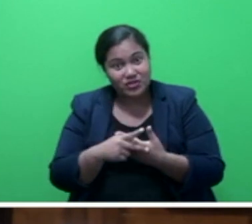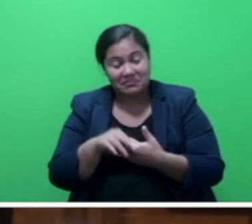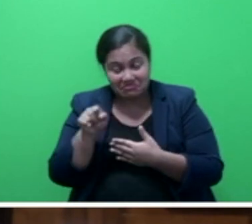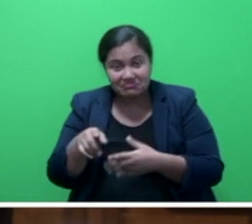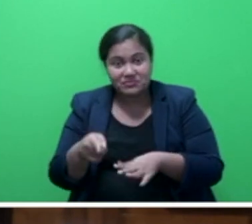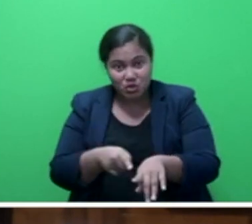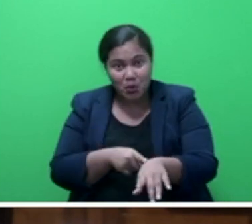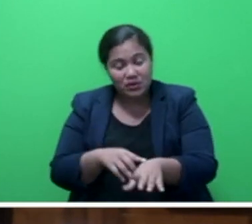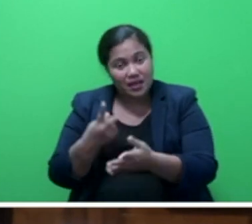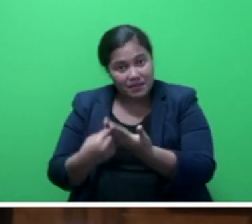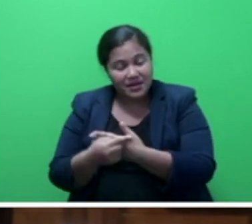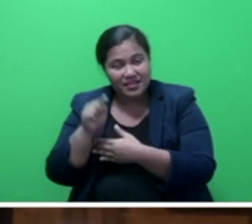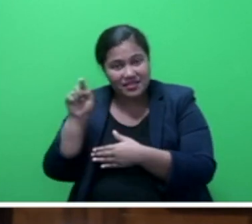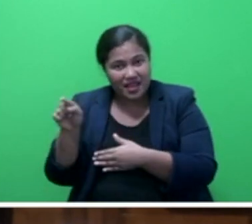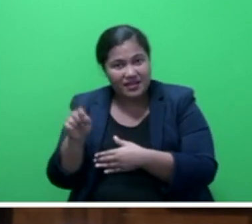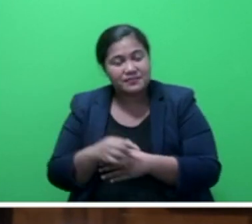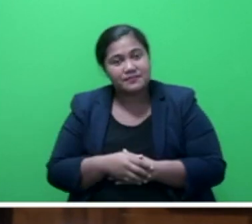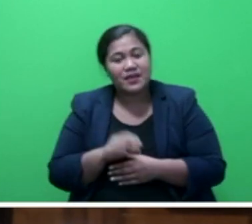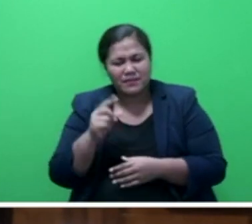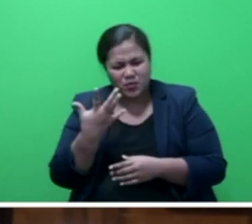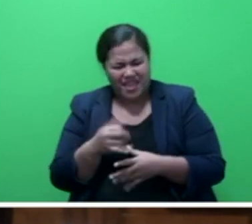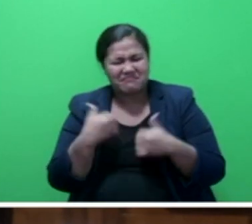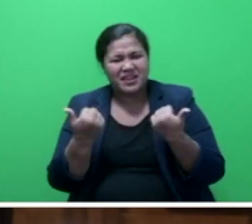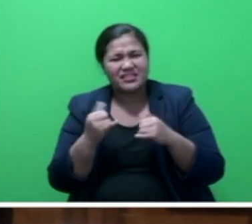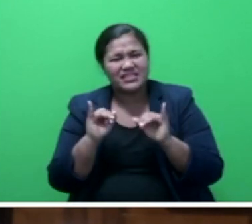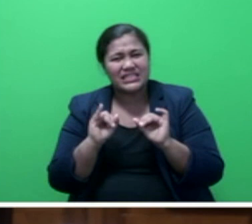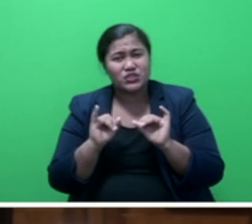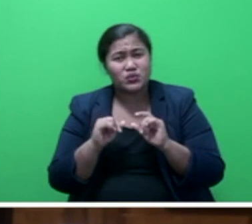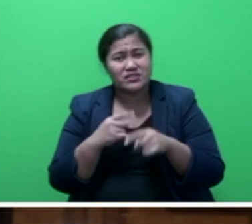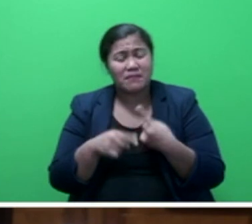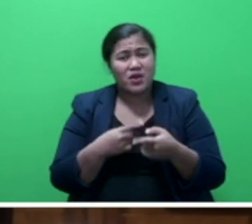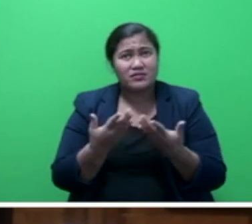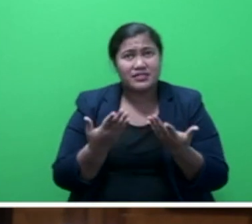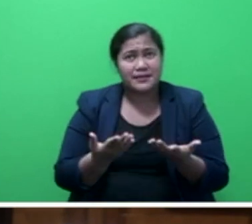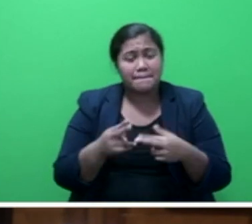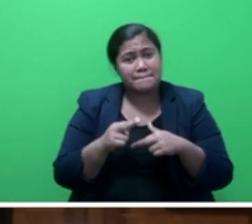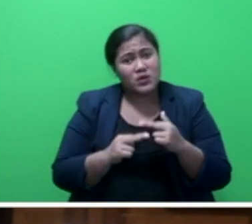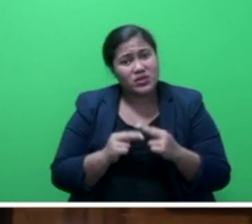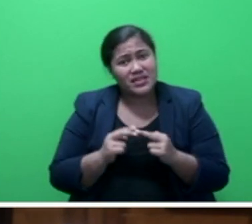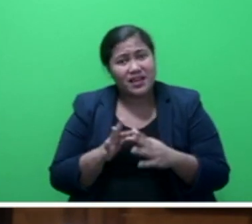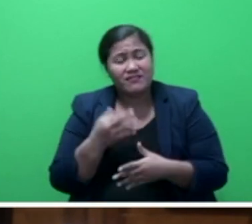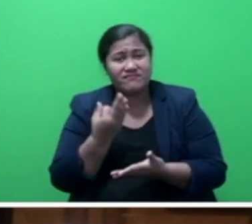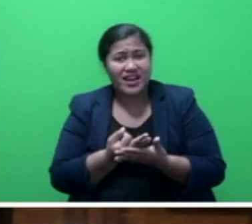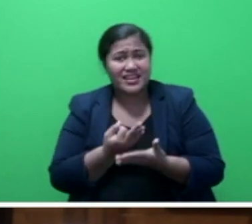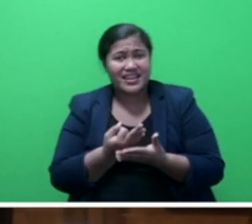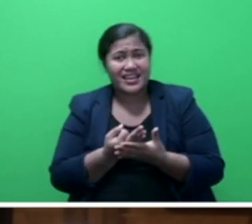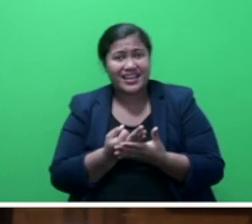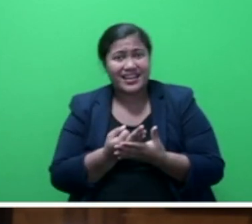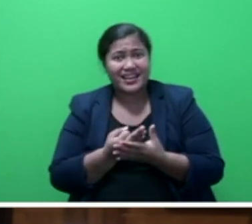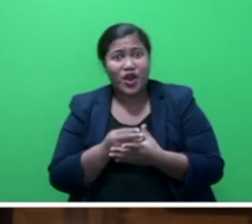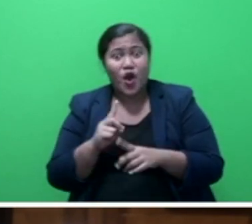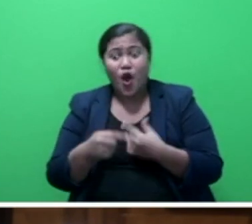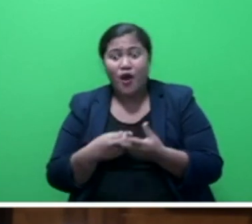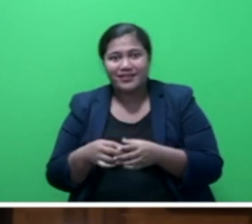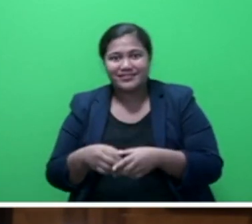but we had been, as you know, talked about issues about looking at building finding a site with a longer runway.